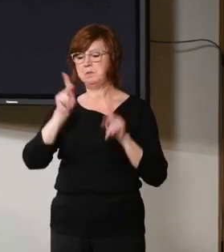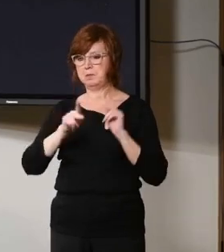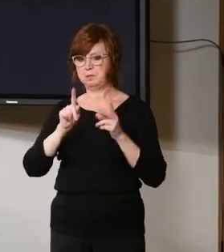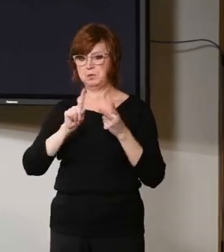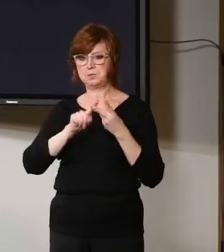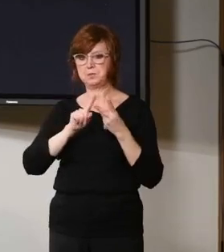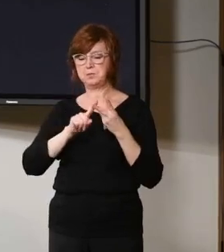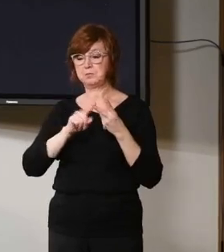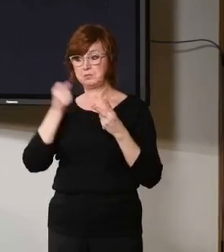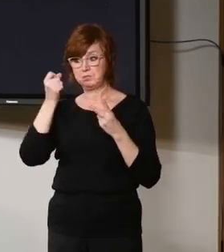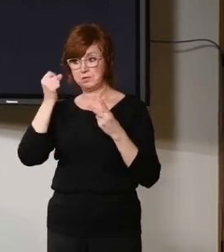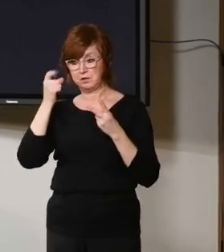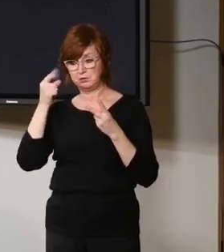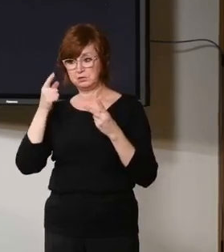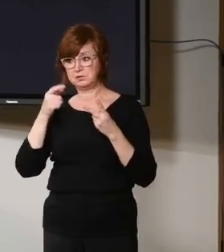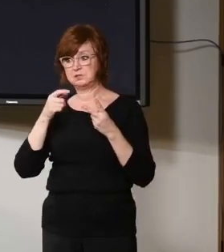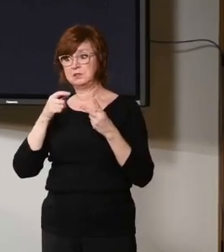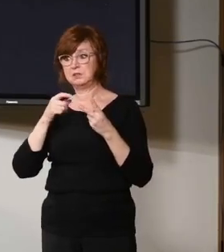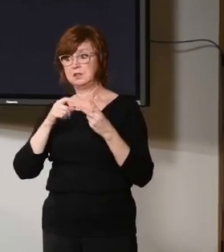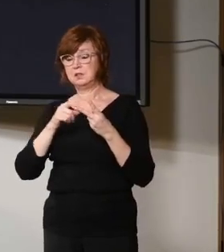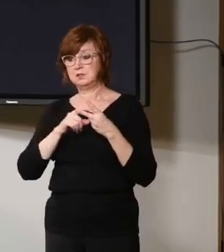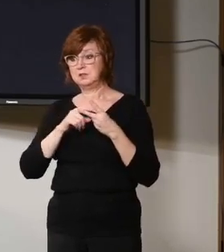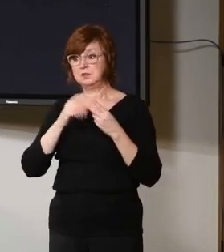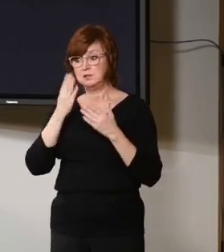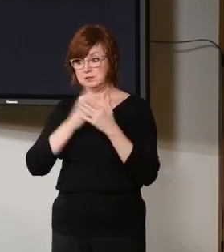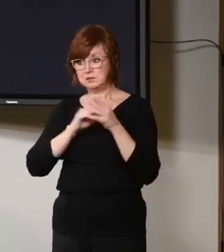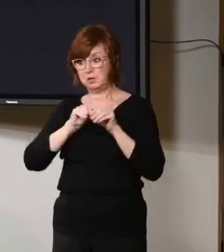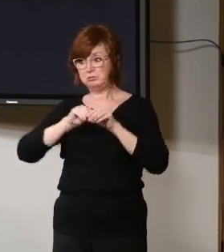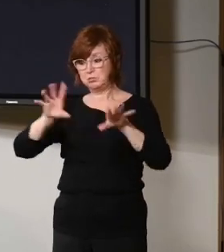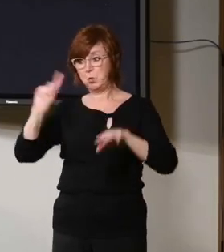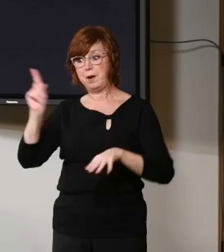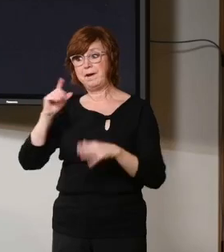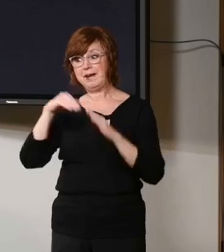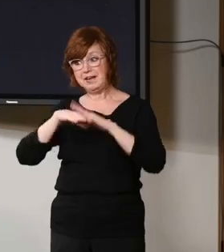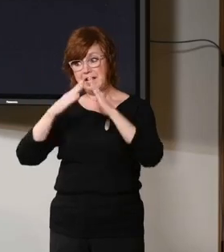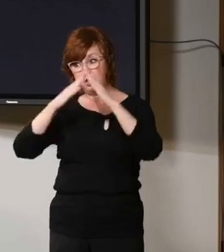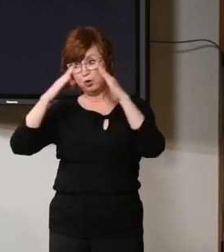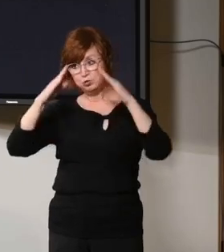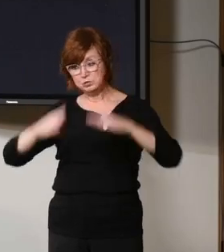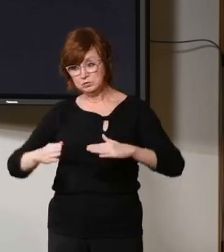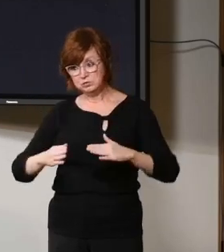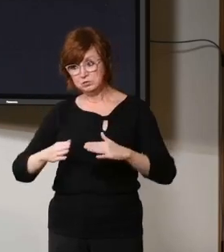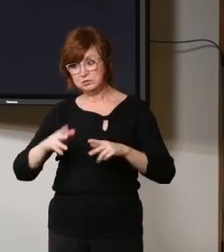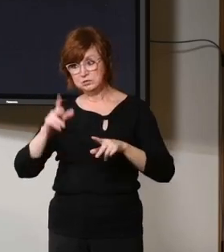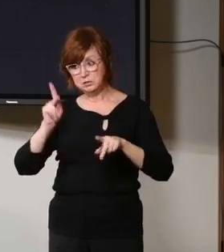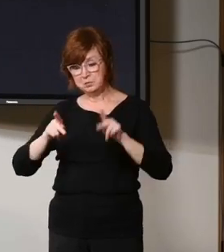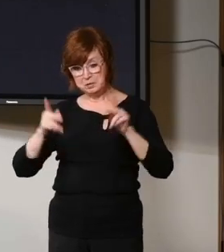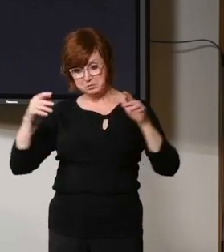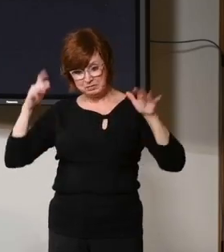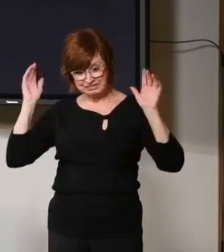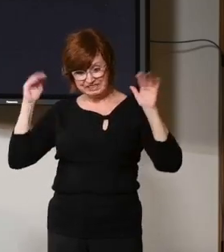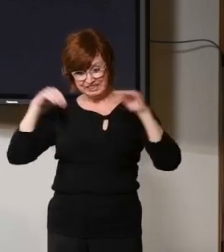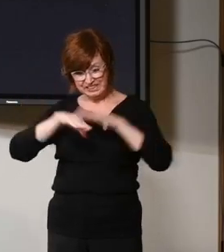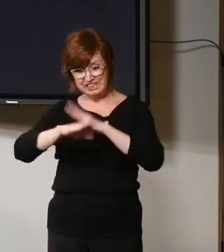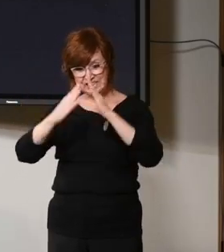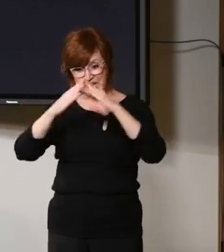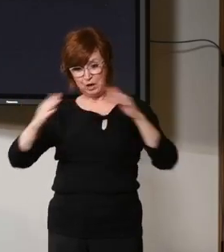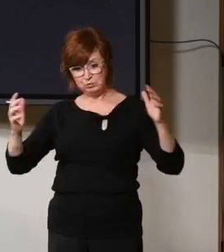in Canada have been in the home setting, where people have gathered together and shared a meal. So